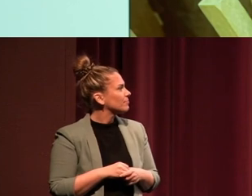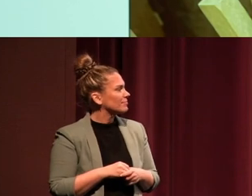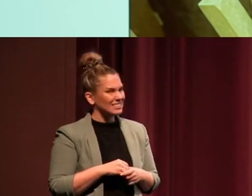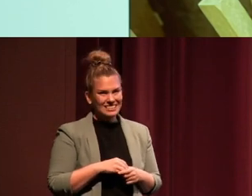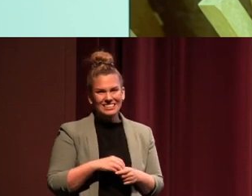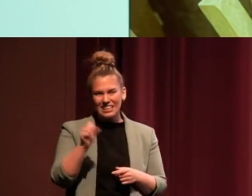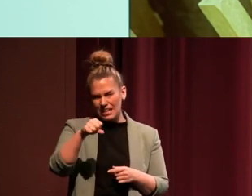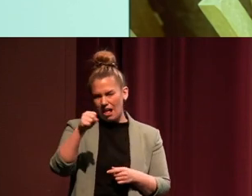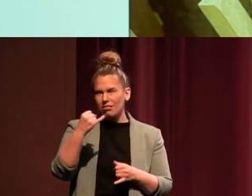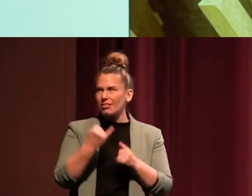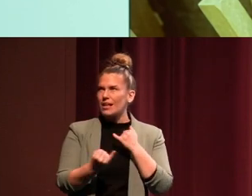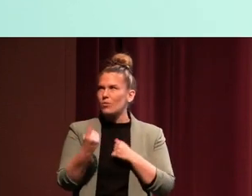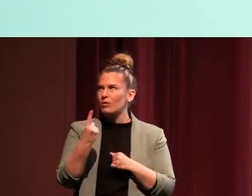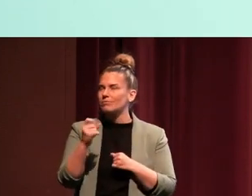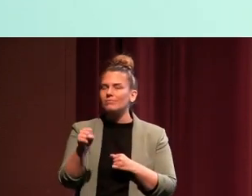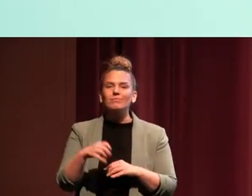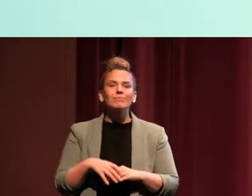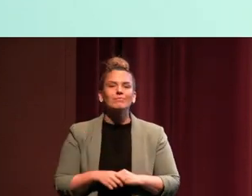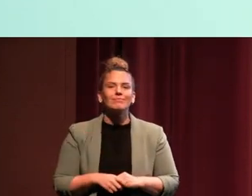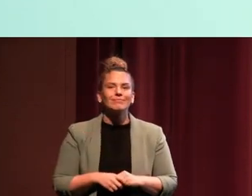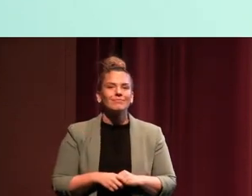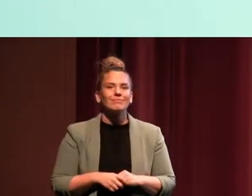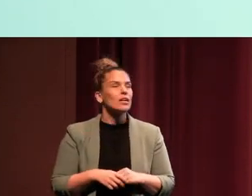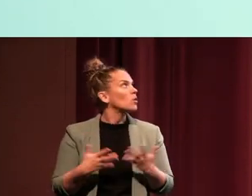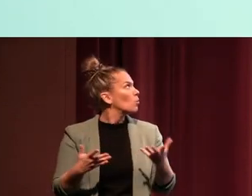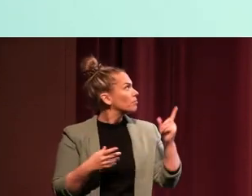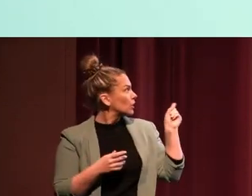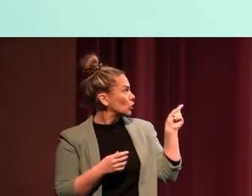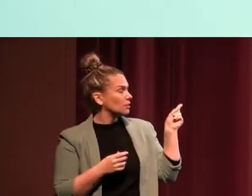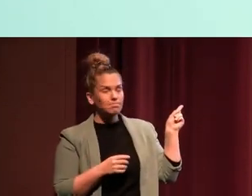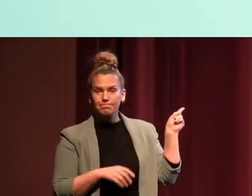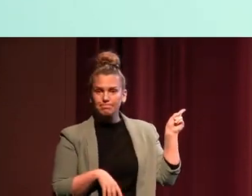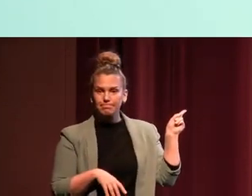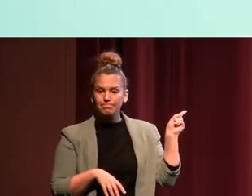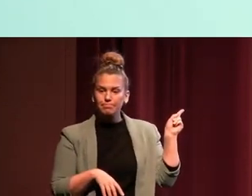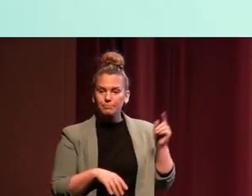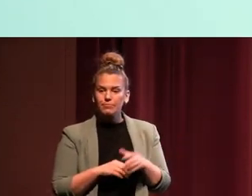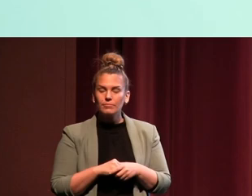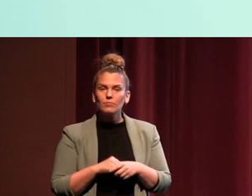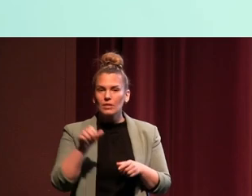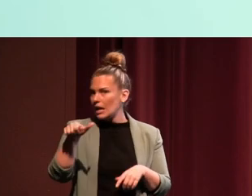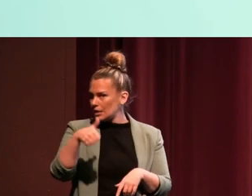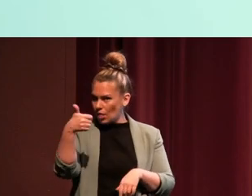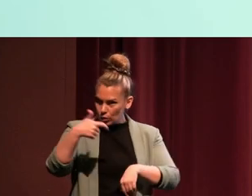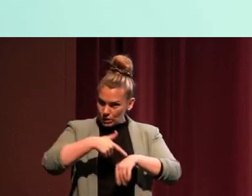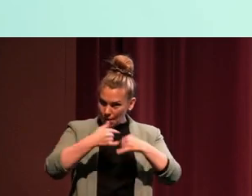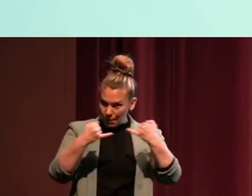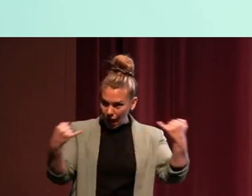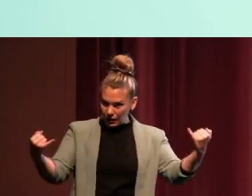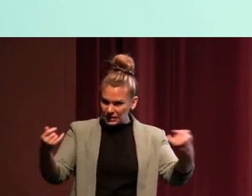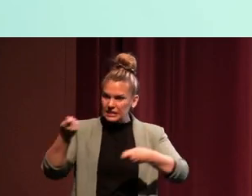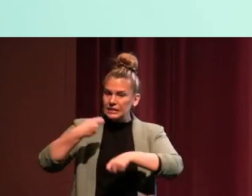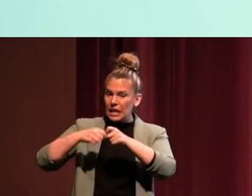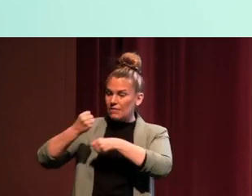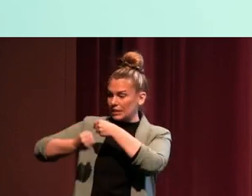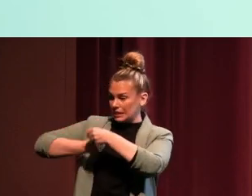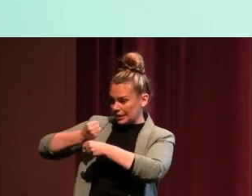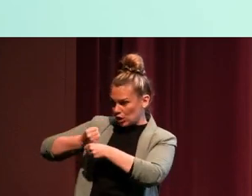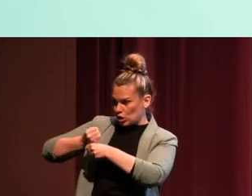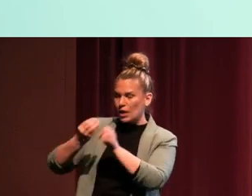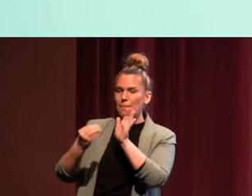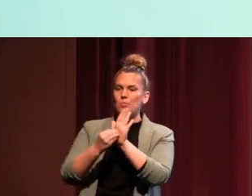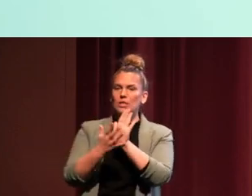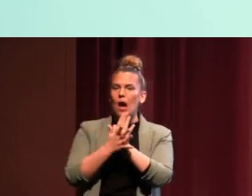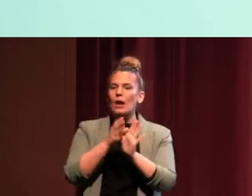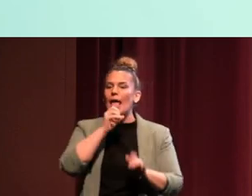This is the last one. So here it is. It's another timeline. Instead of years, I'm going to put age,